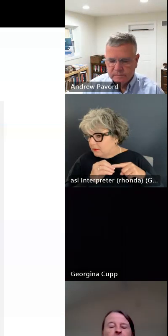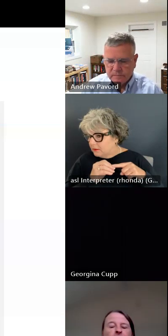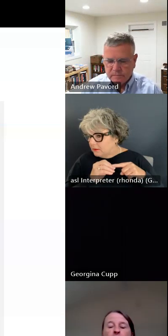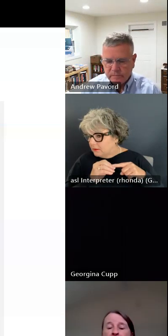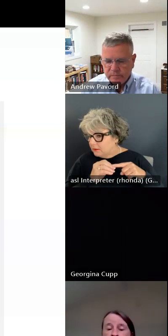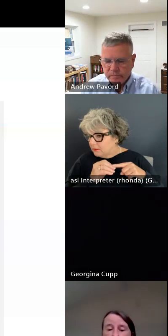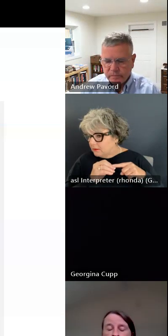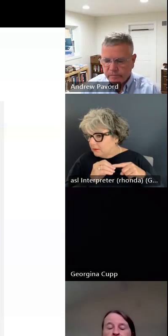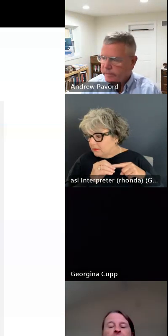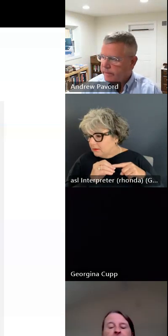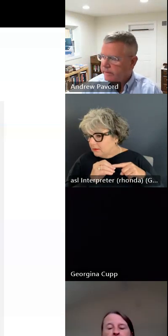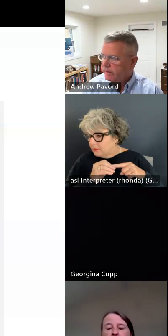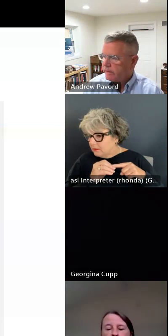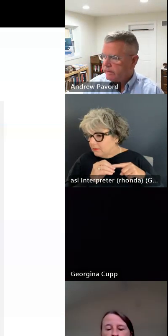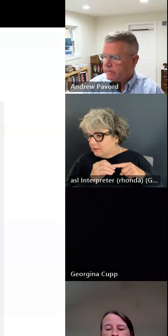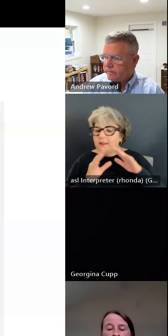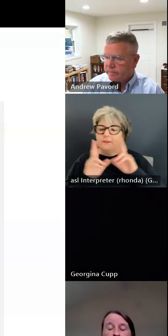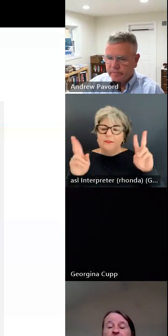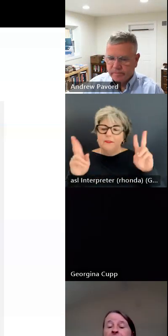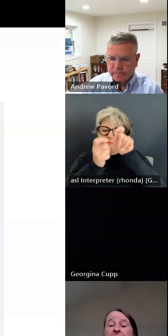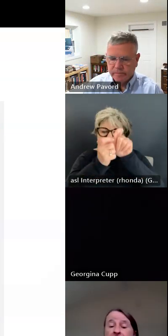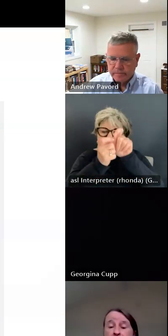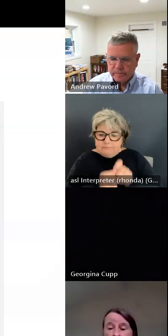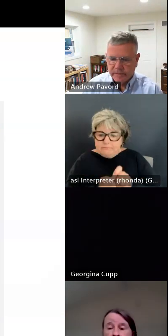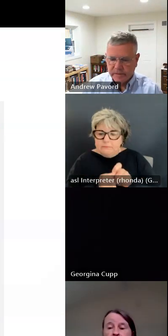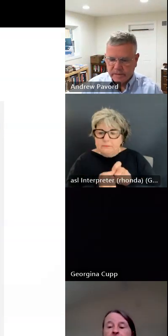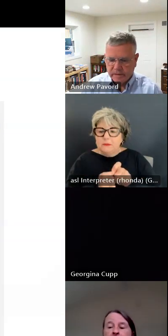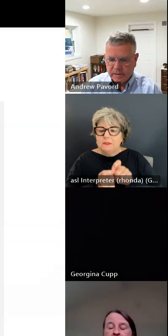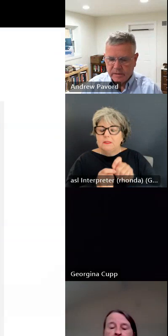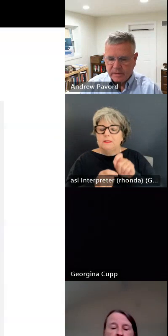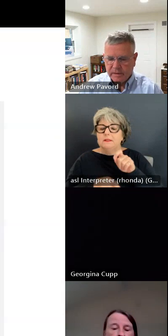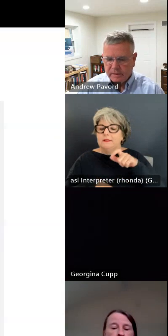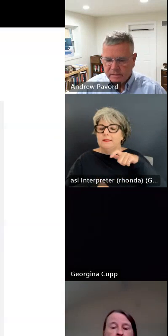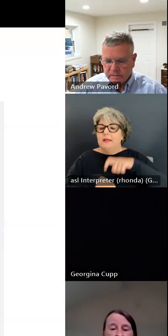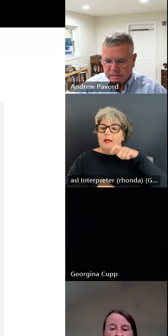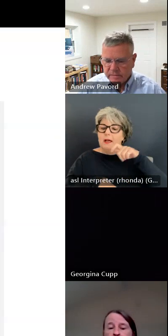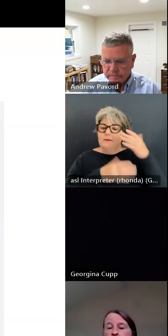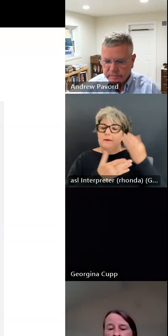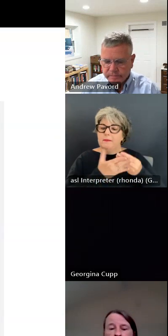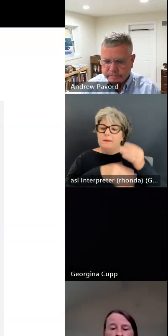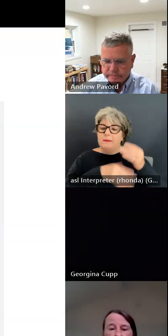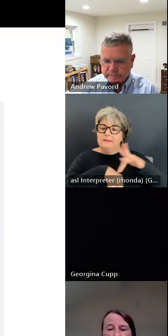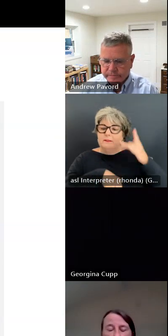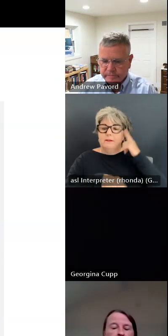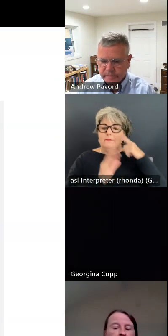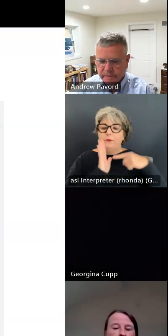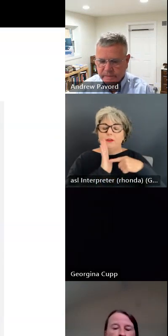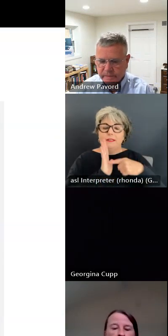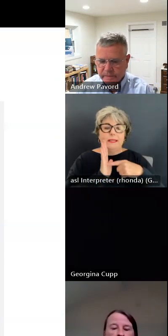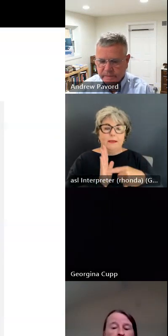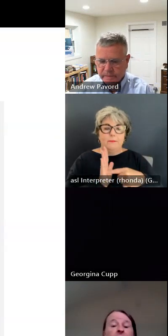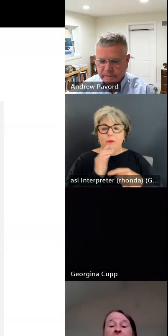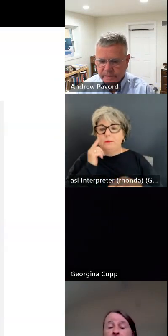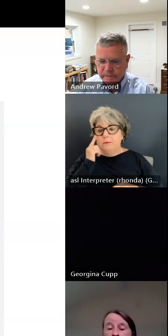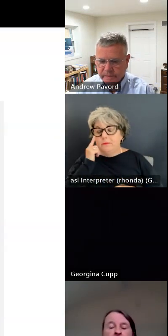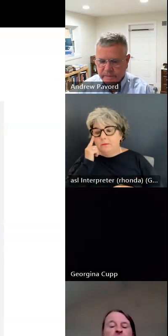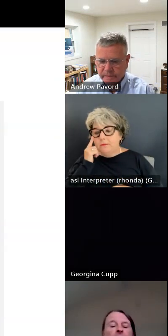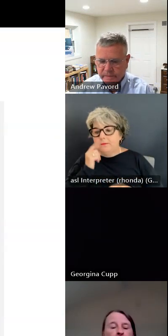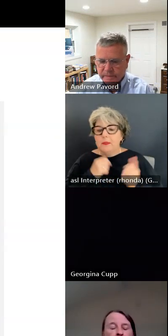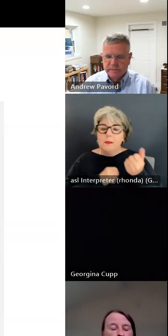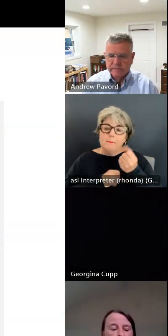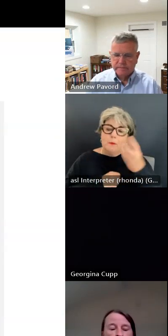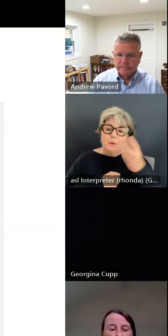they get very granular down to the period of availability. And that is, so for example, when Andy was talking about